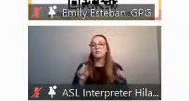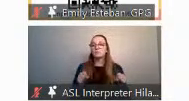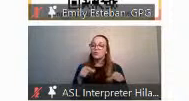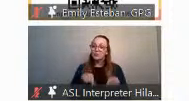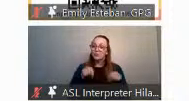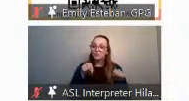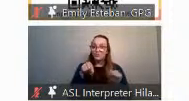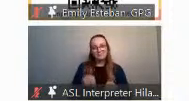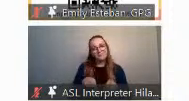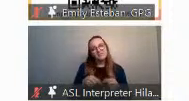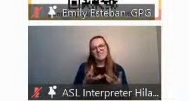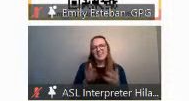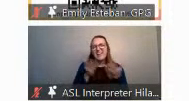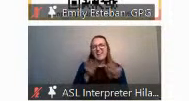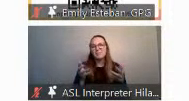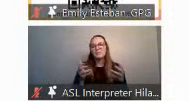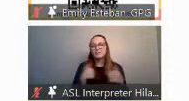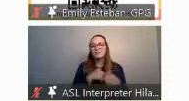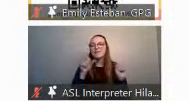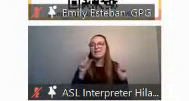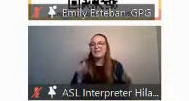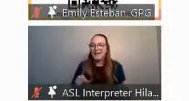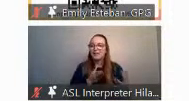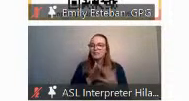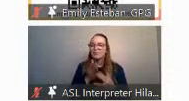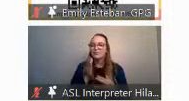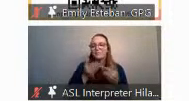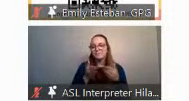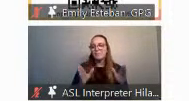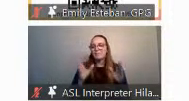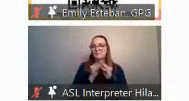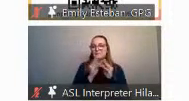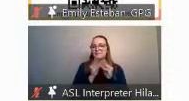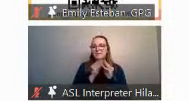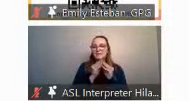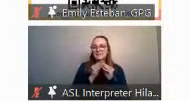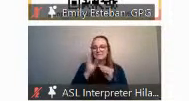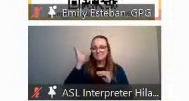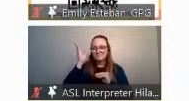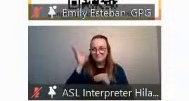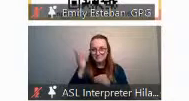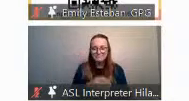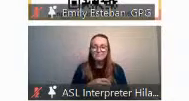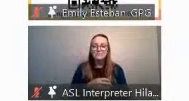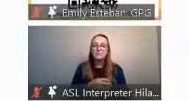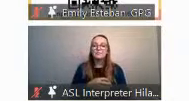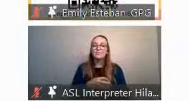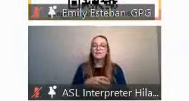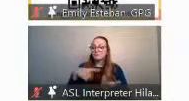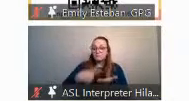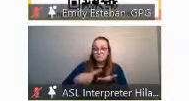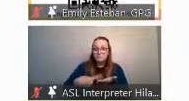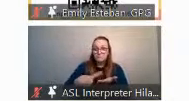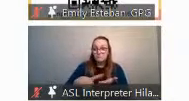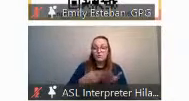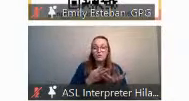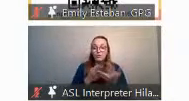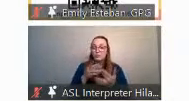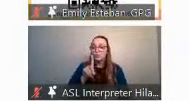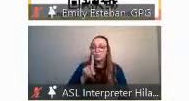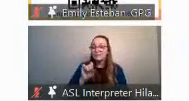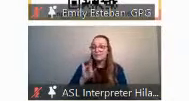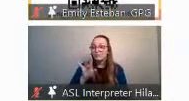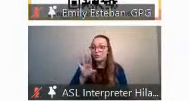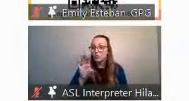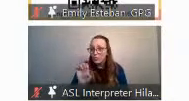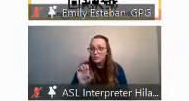platforms will allow, and encourage you all to go back and forth on discourse to help us go deeper